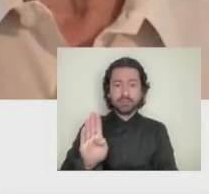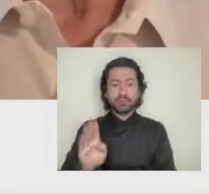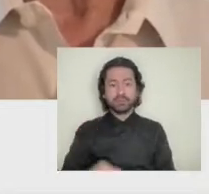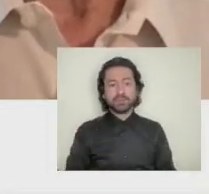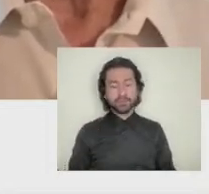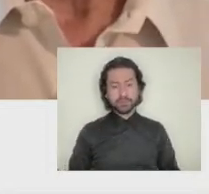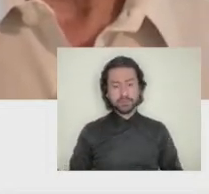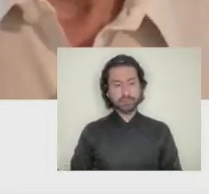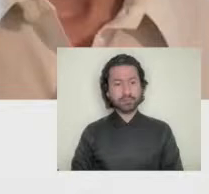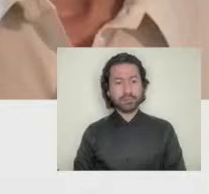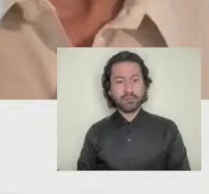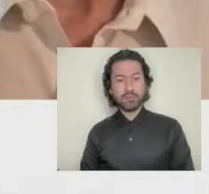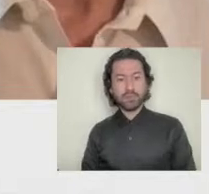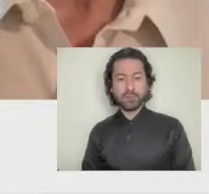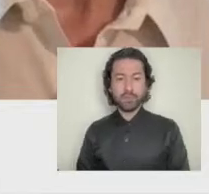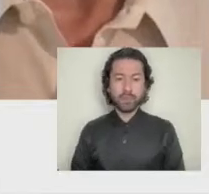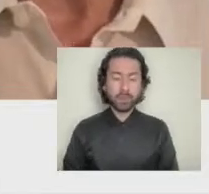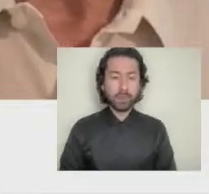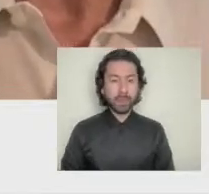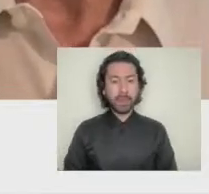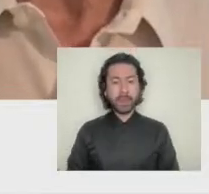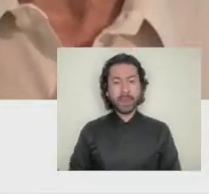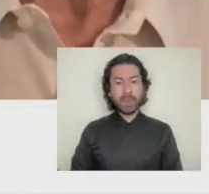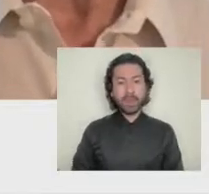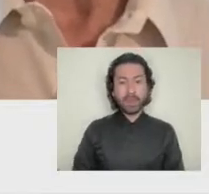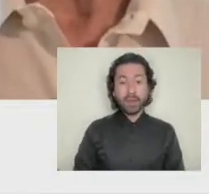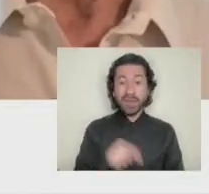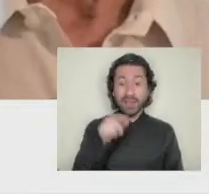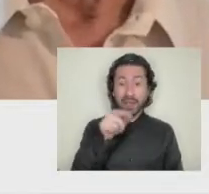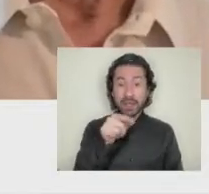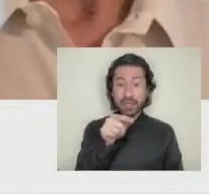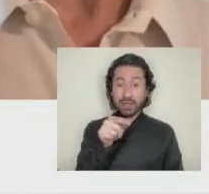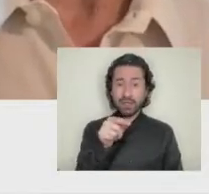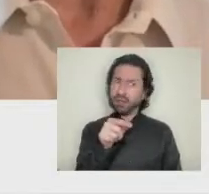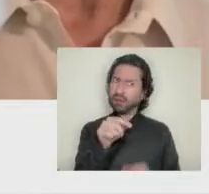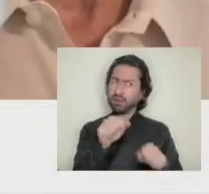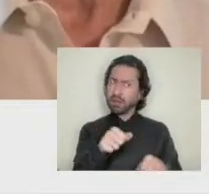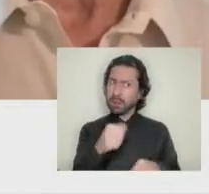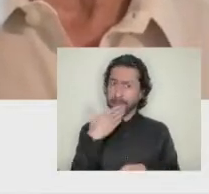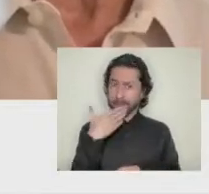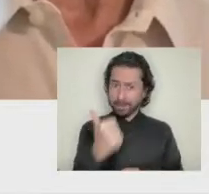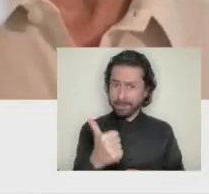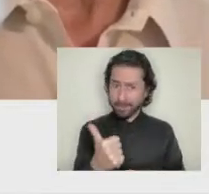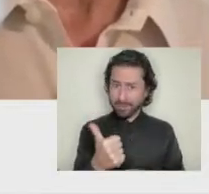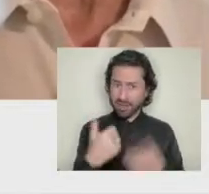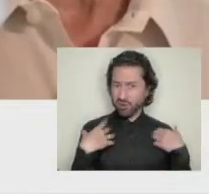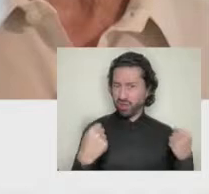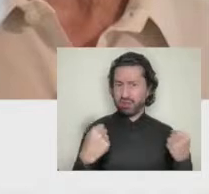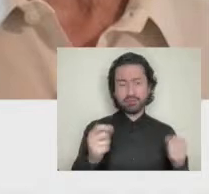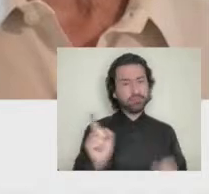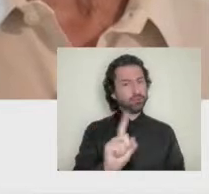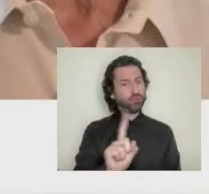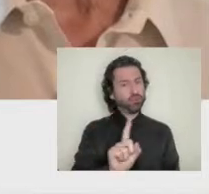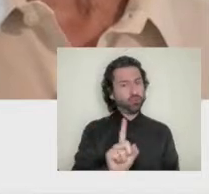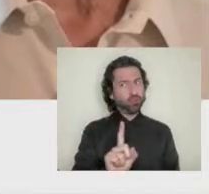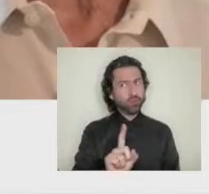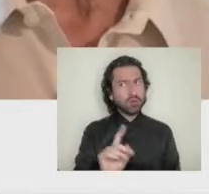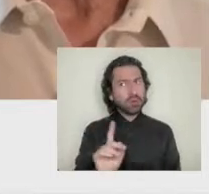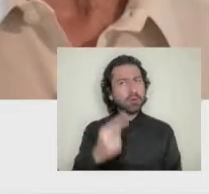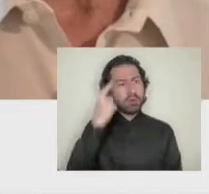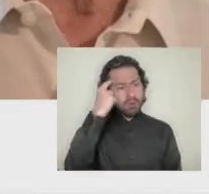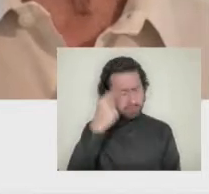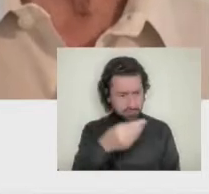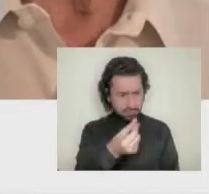better health. It's what you do with the money. It's investing in the social determinants of